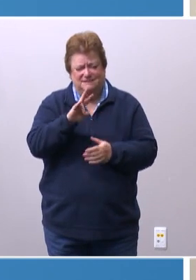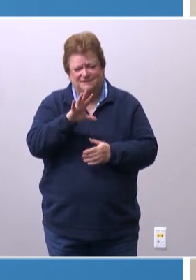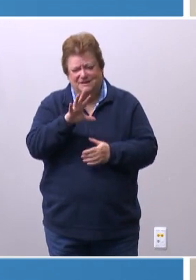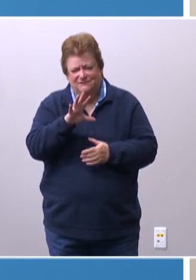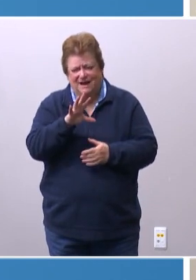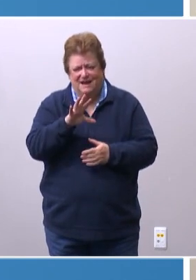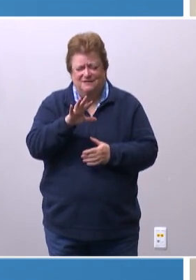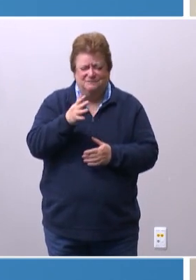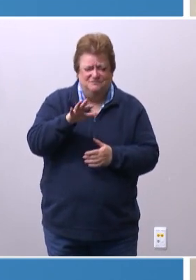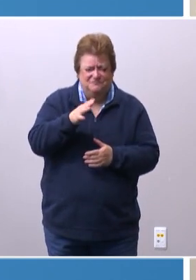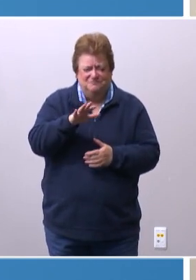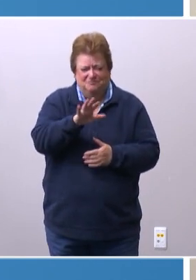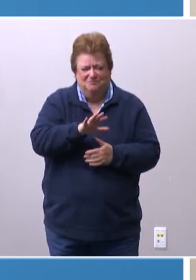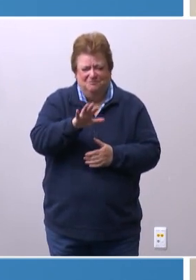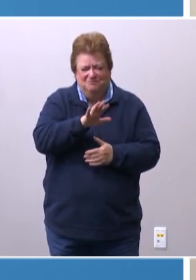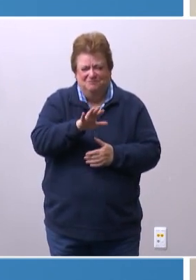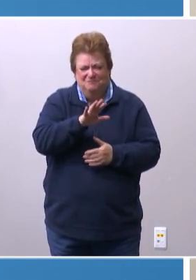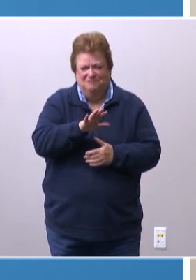take,